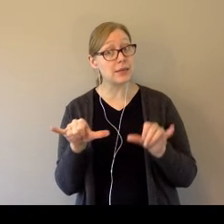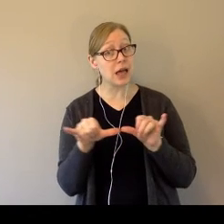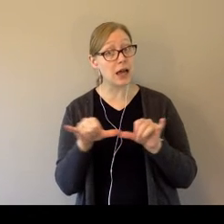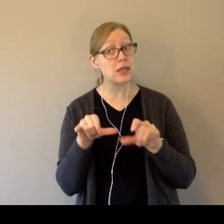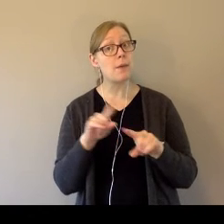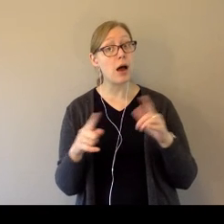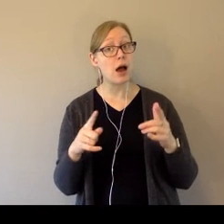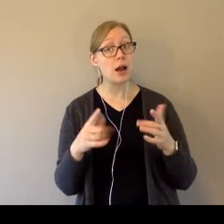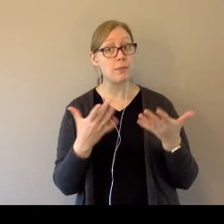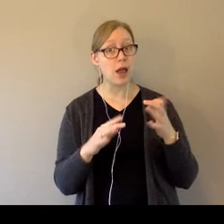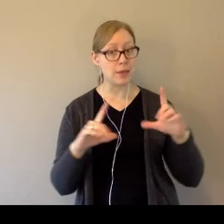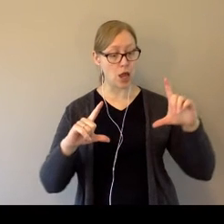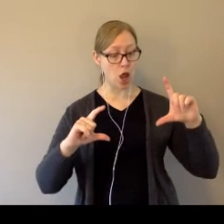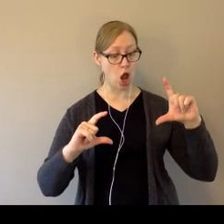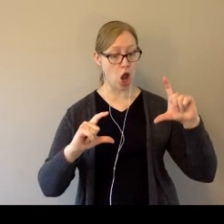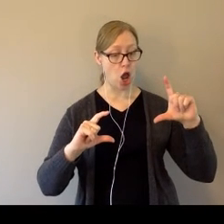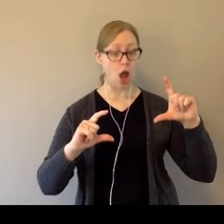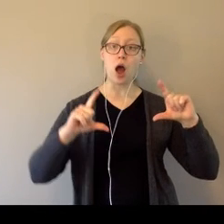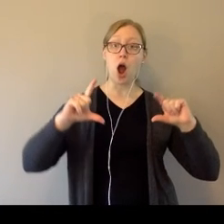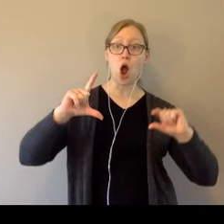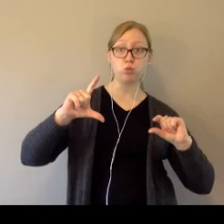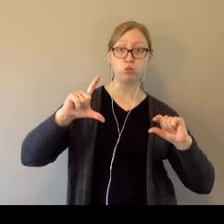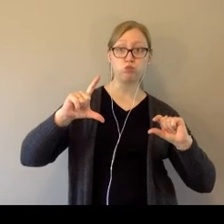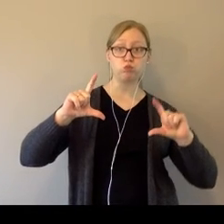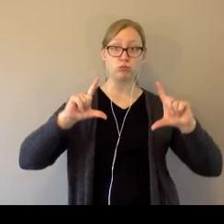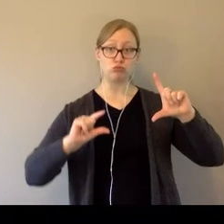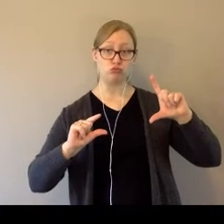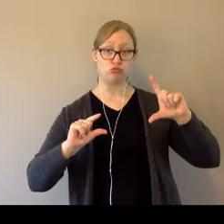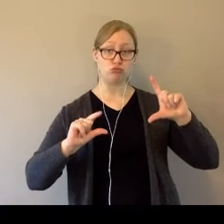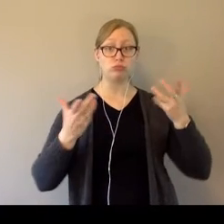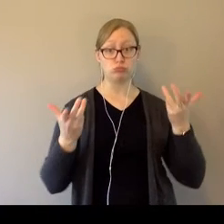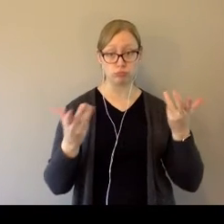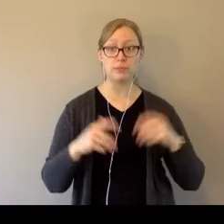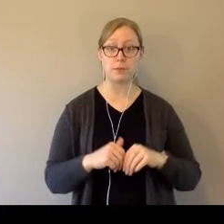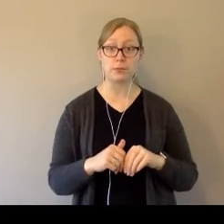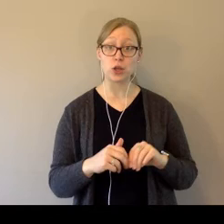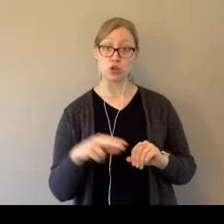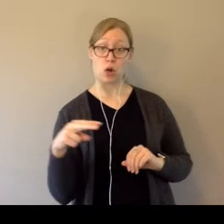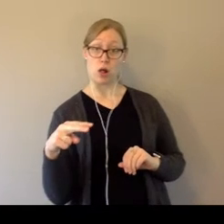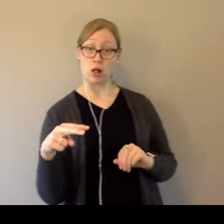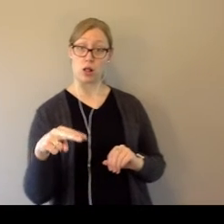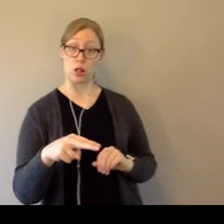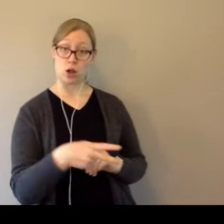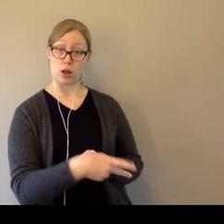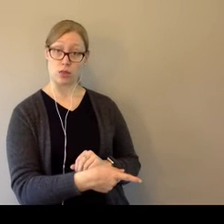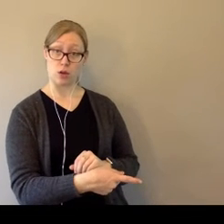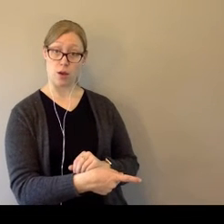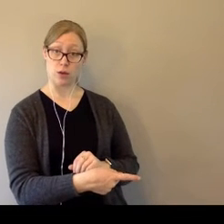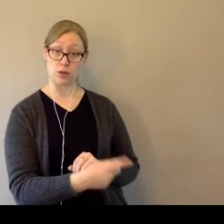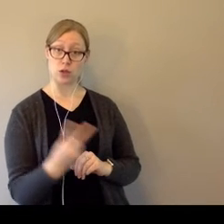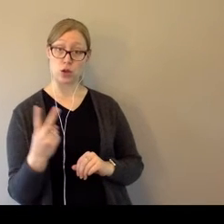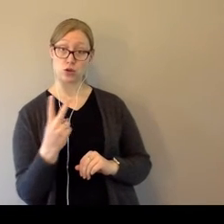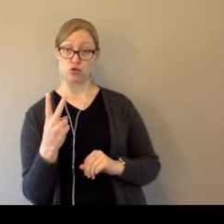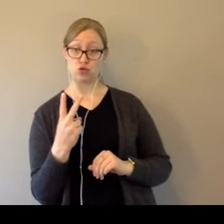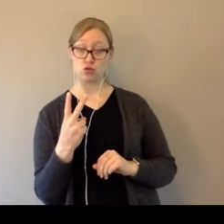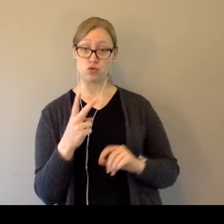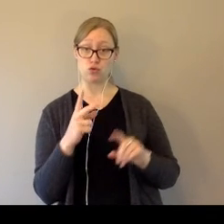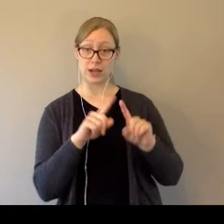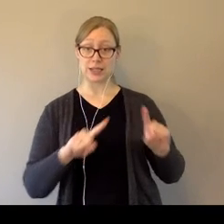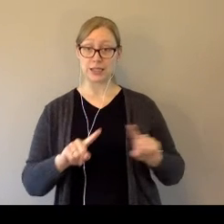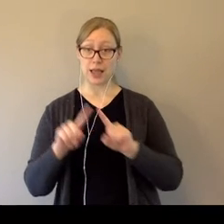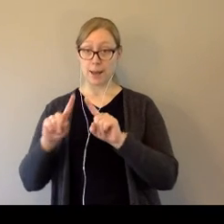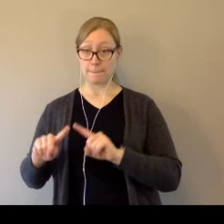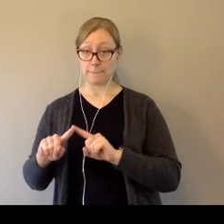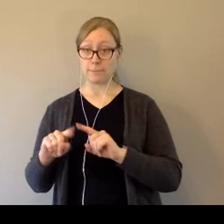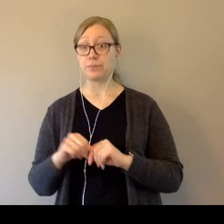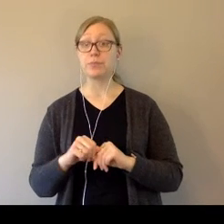the other figure. And so if we look at the two examples below, the one on the left with the two triangles, triangle one is similar